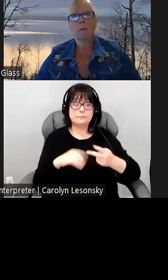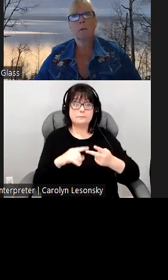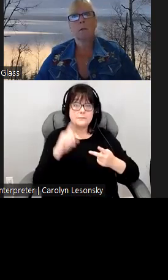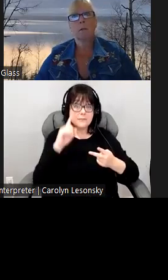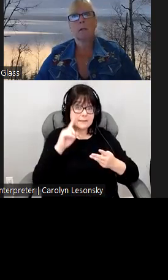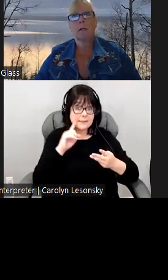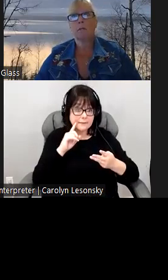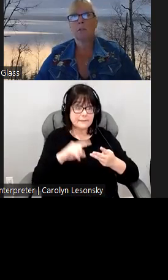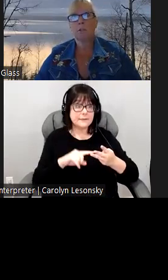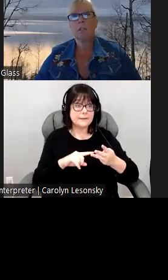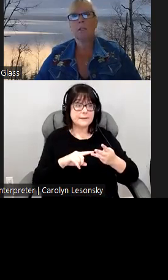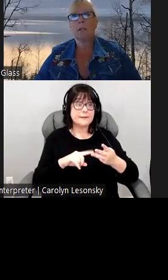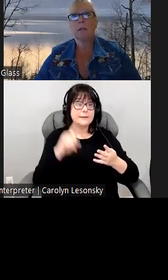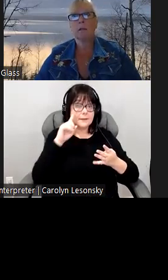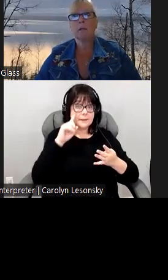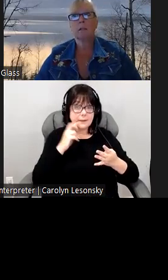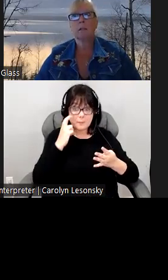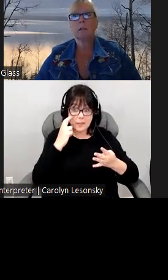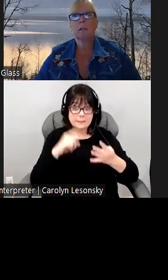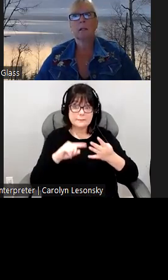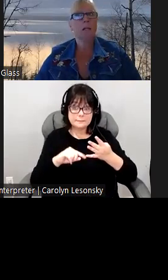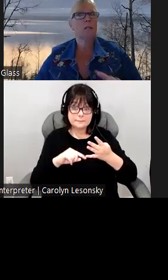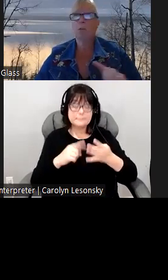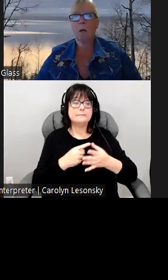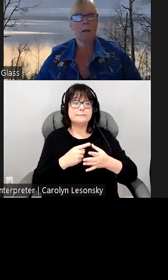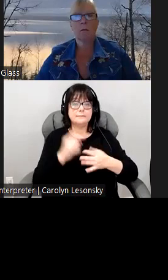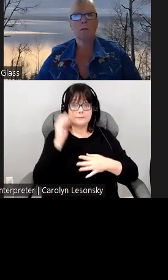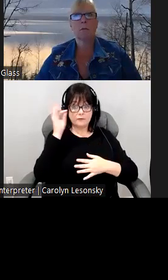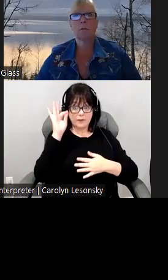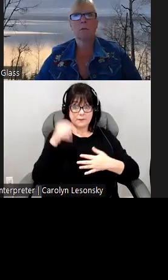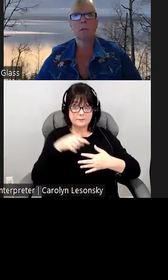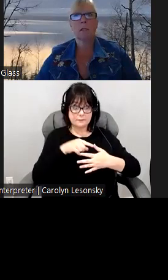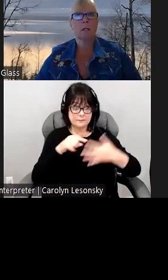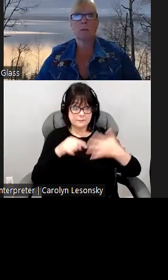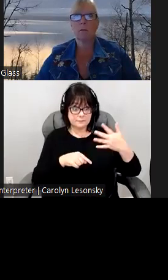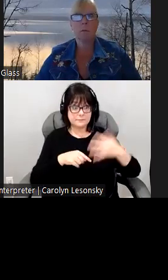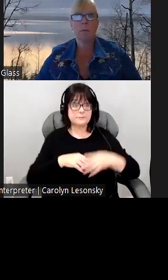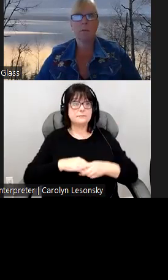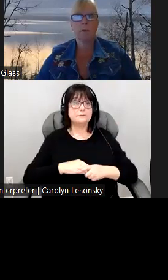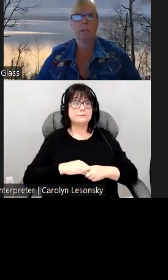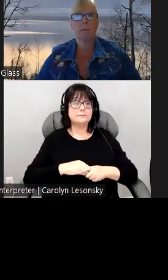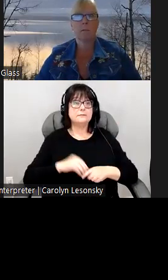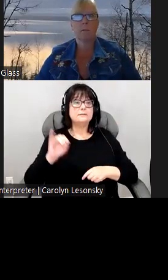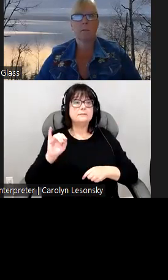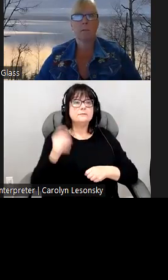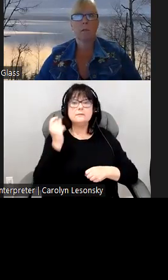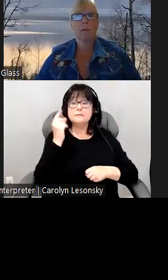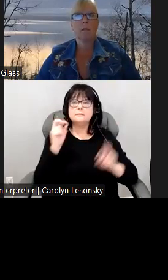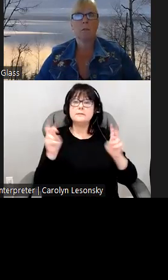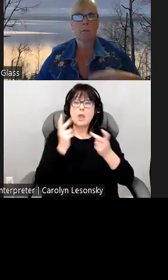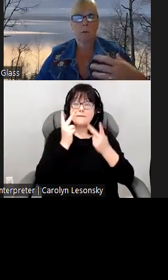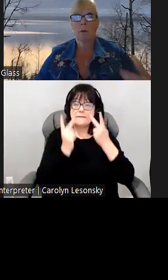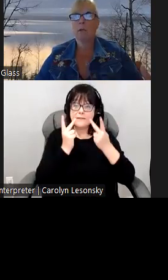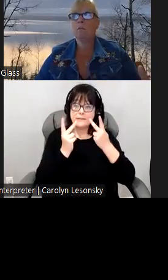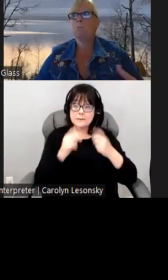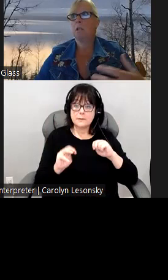newcomer are kind of inserted in here, they do not count towards suitability. They don't have a number 3 beside them. So